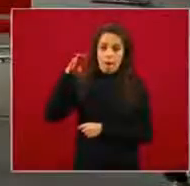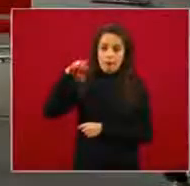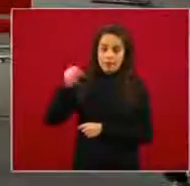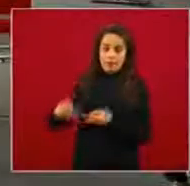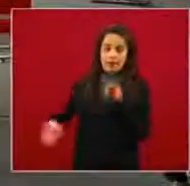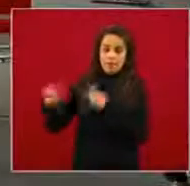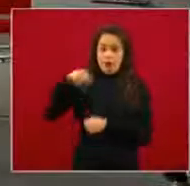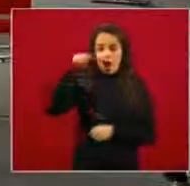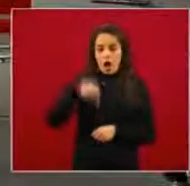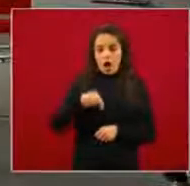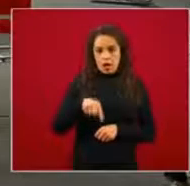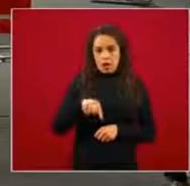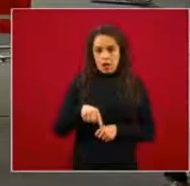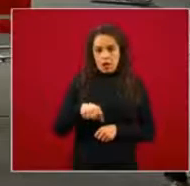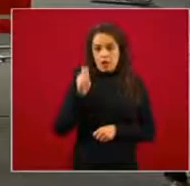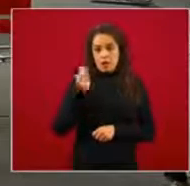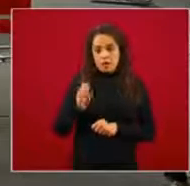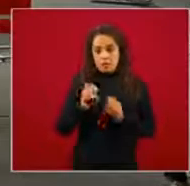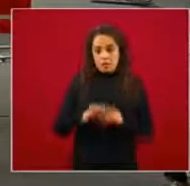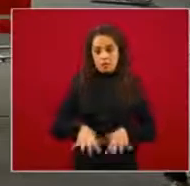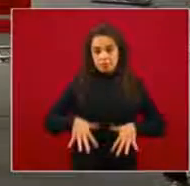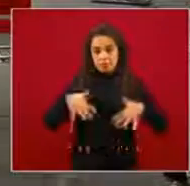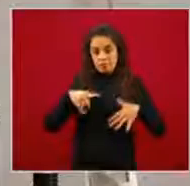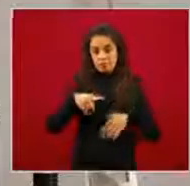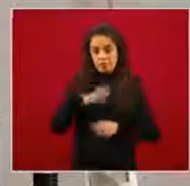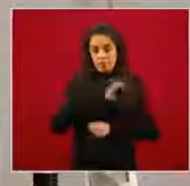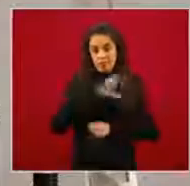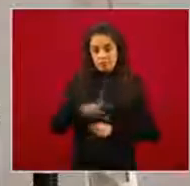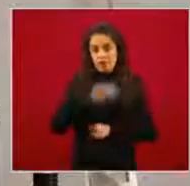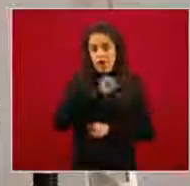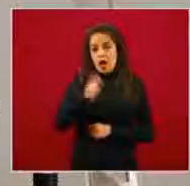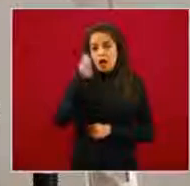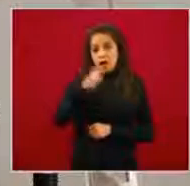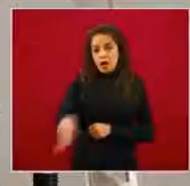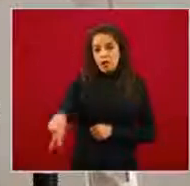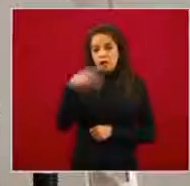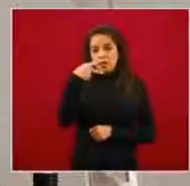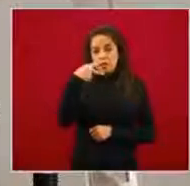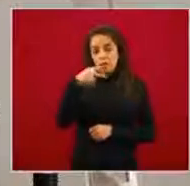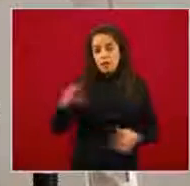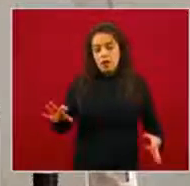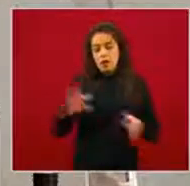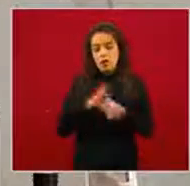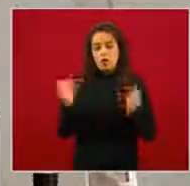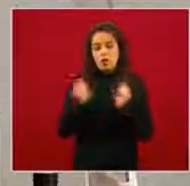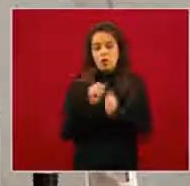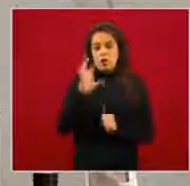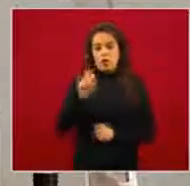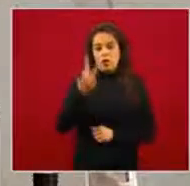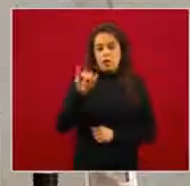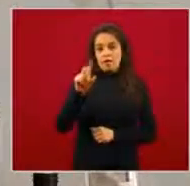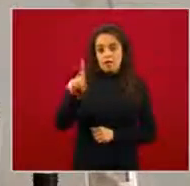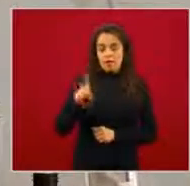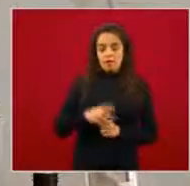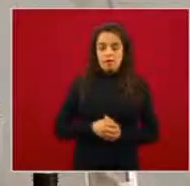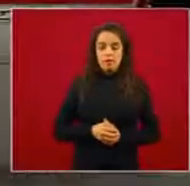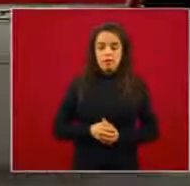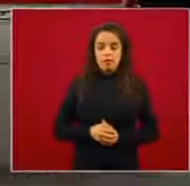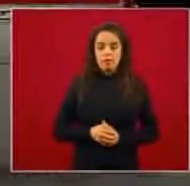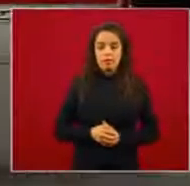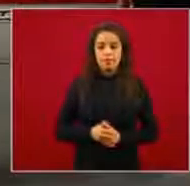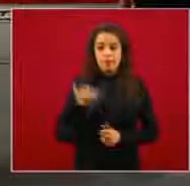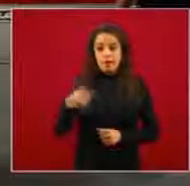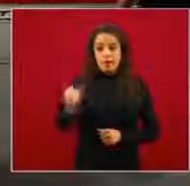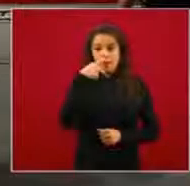with functionaries of WHO, particularly about tobacco, COVID, and then the general